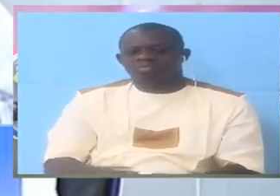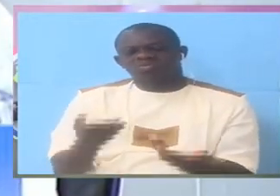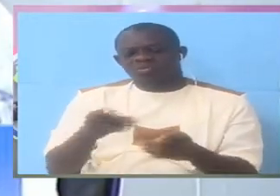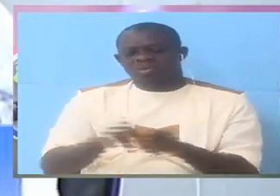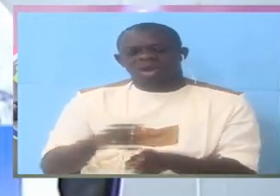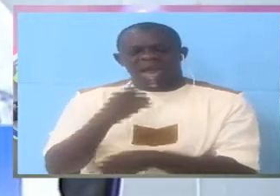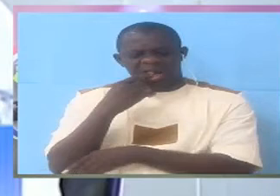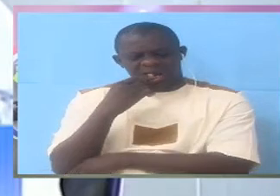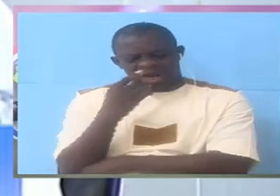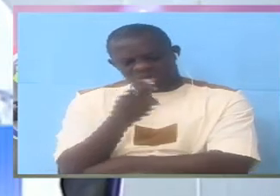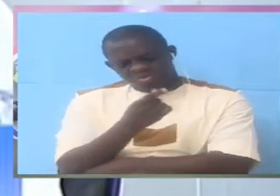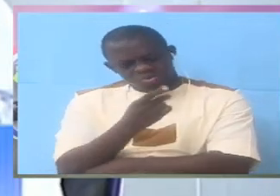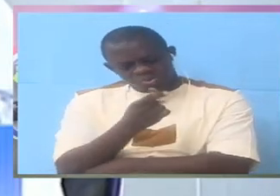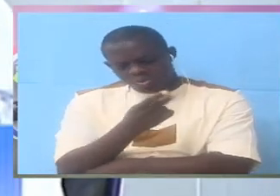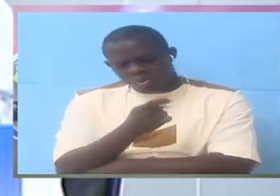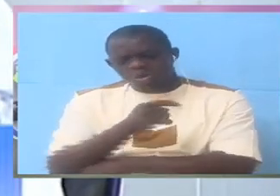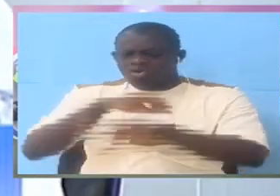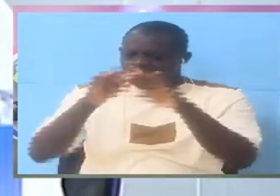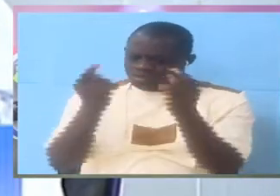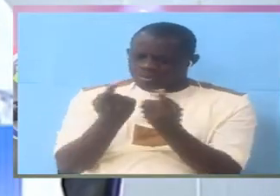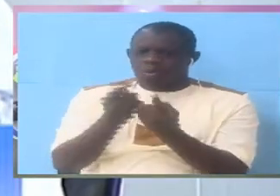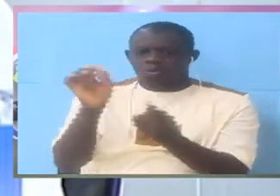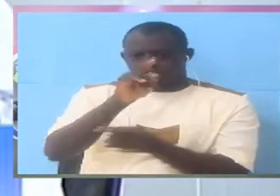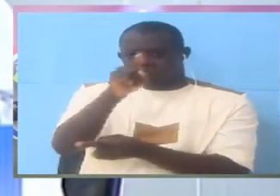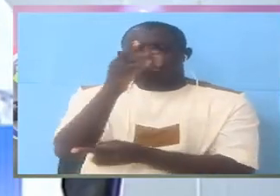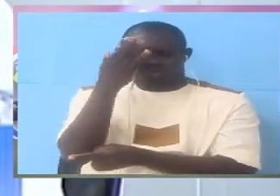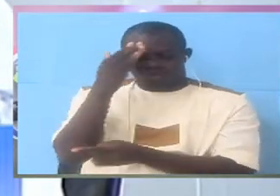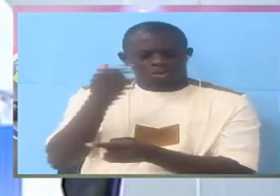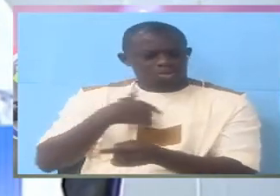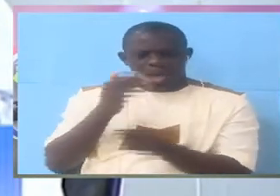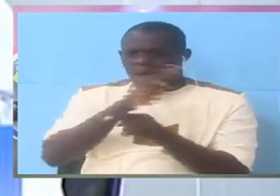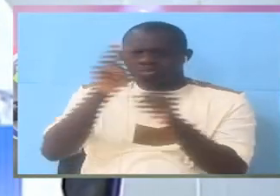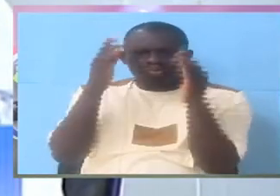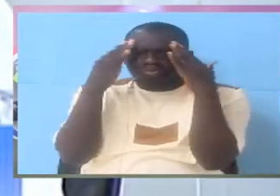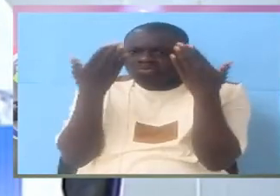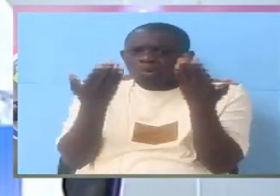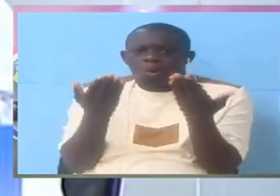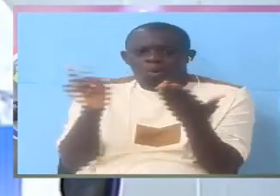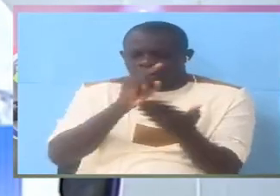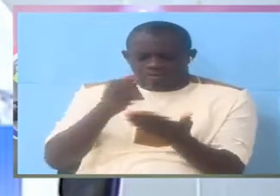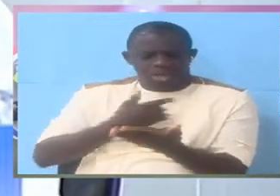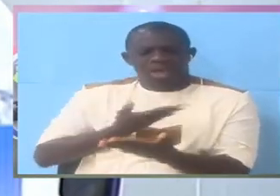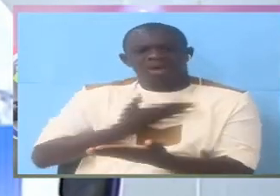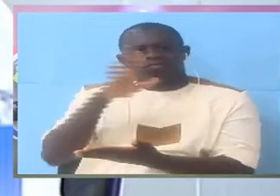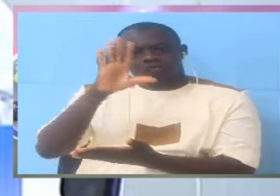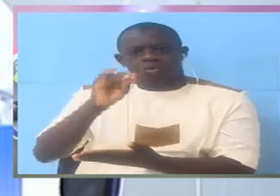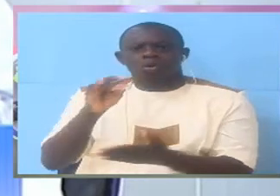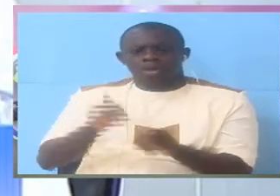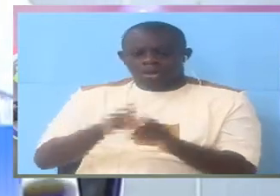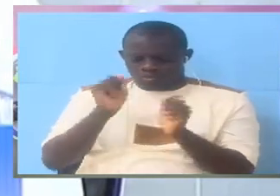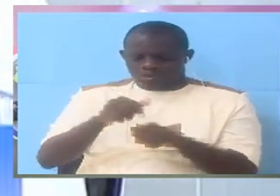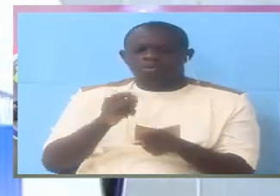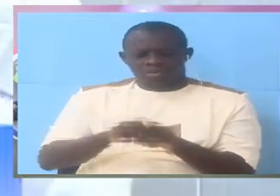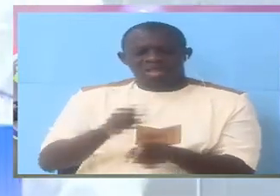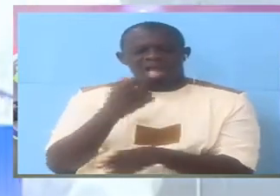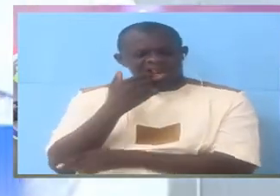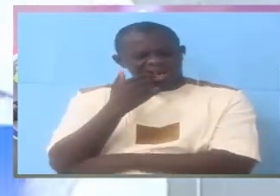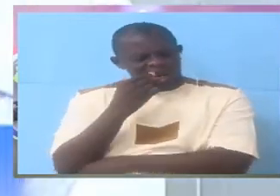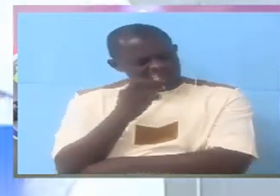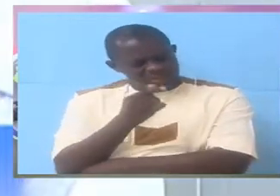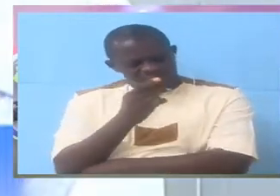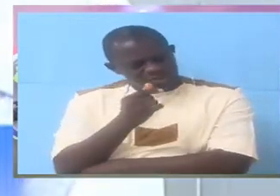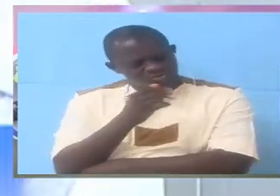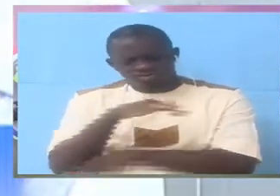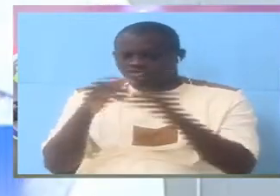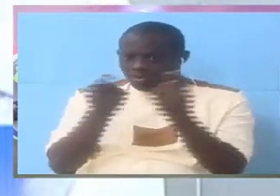regret something that you know. I don't know what I have done. But you have to regret